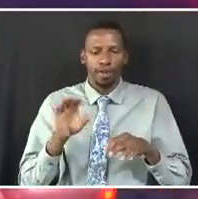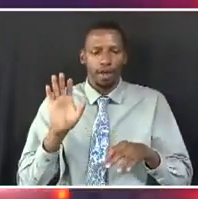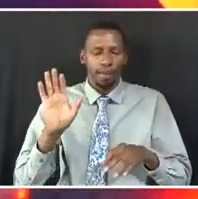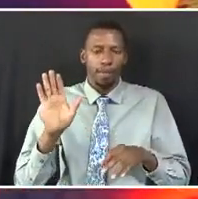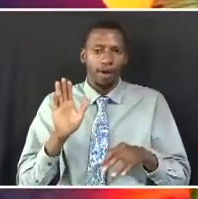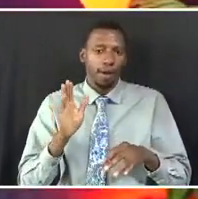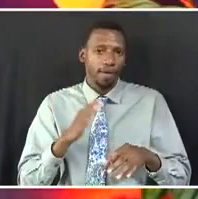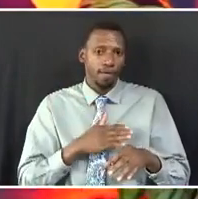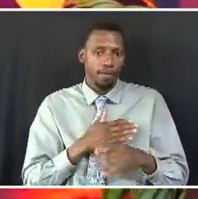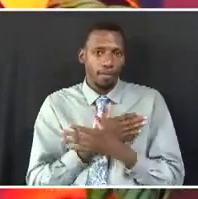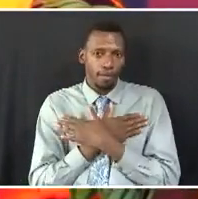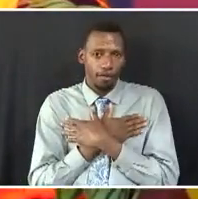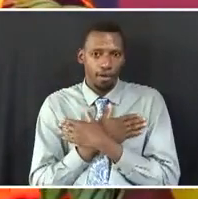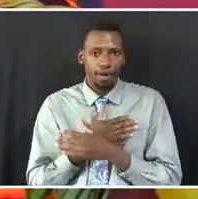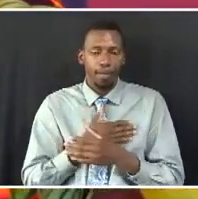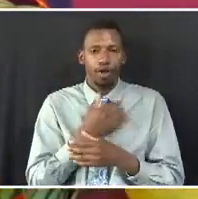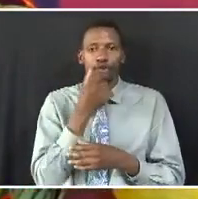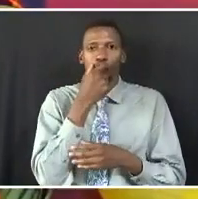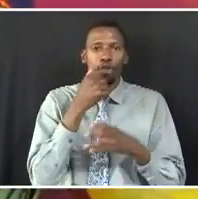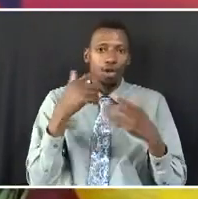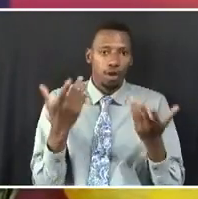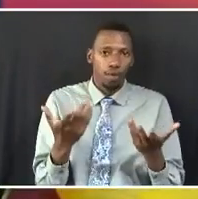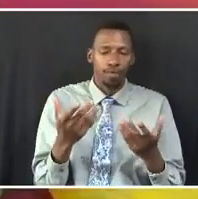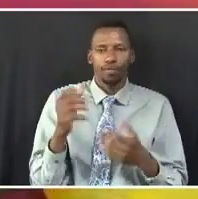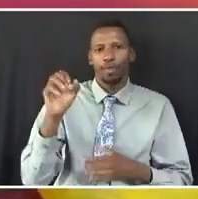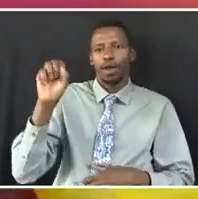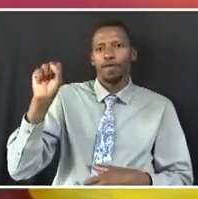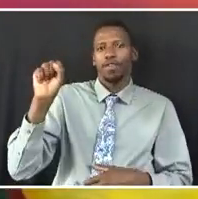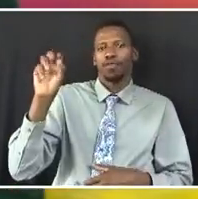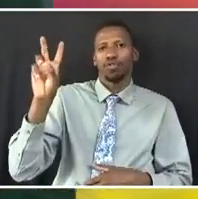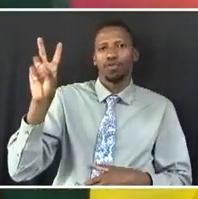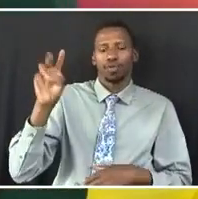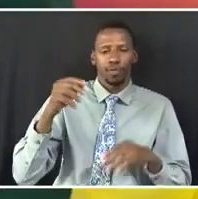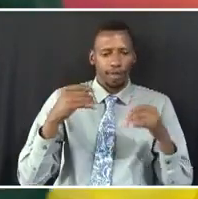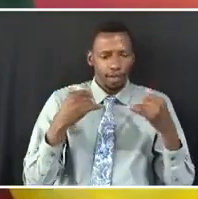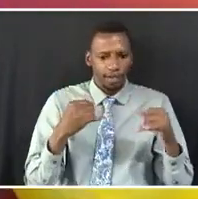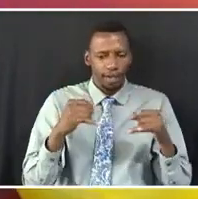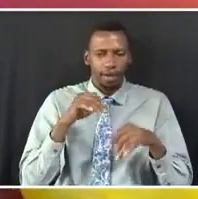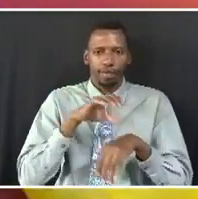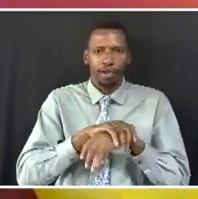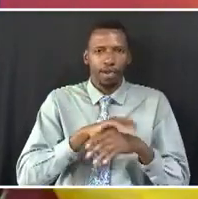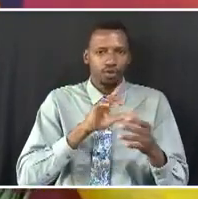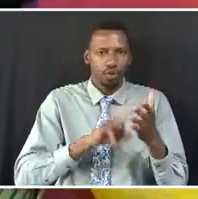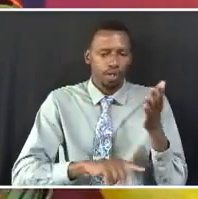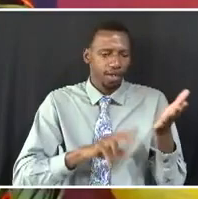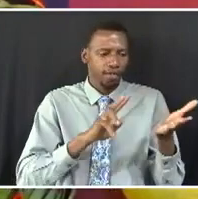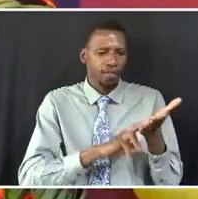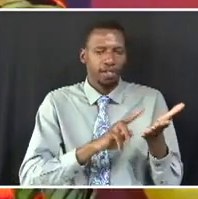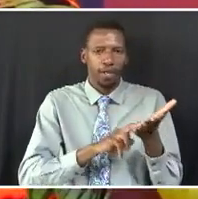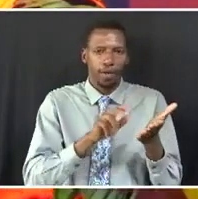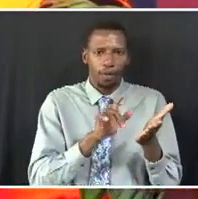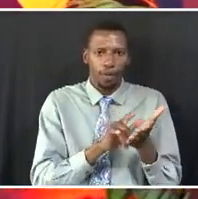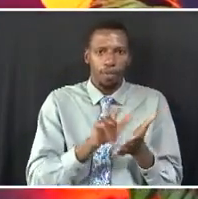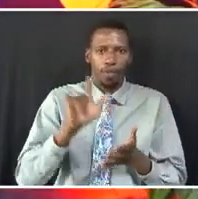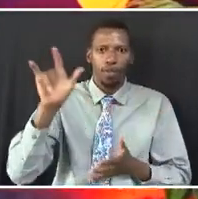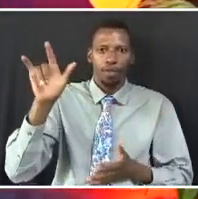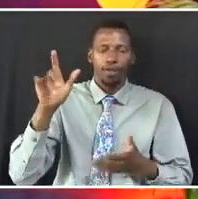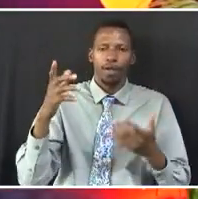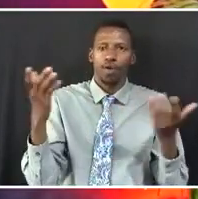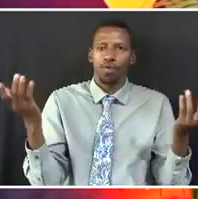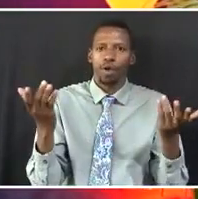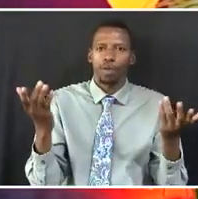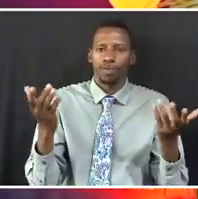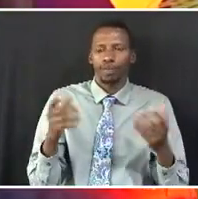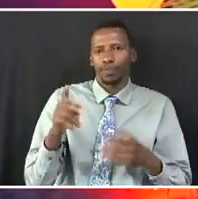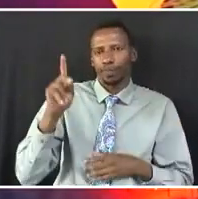going to say, he was 52, and he was trying to get a visa. And at that time, it was at Peponi,